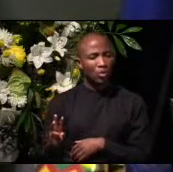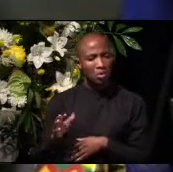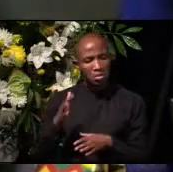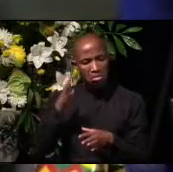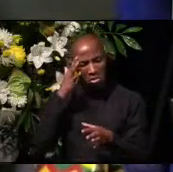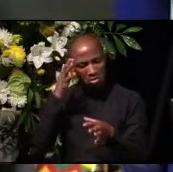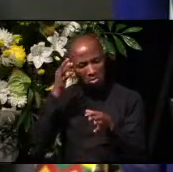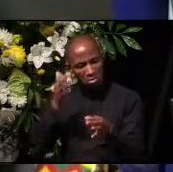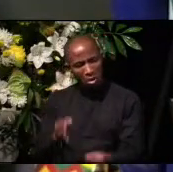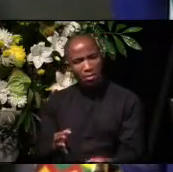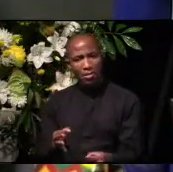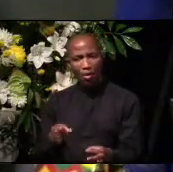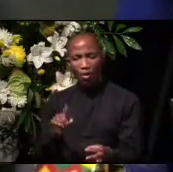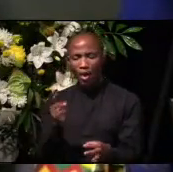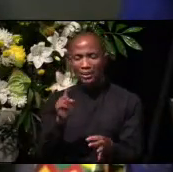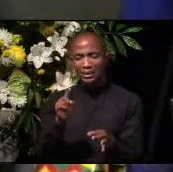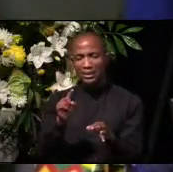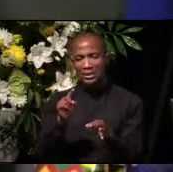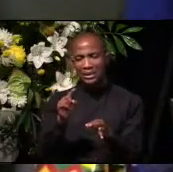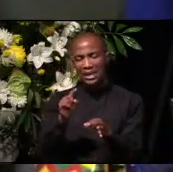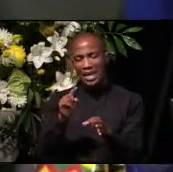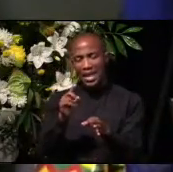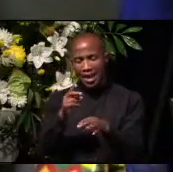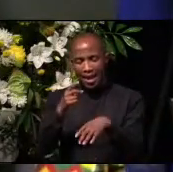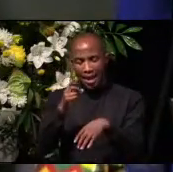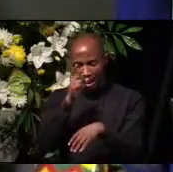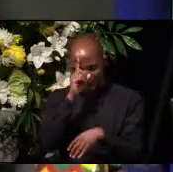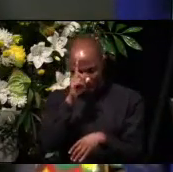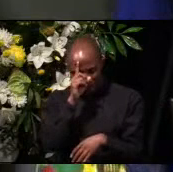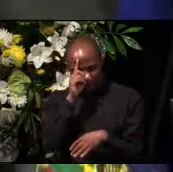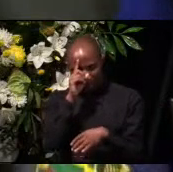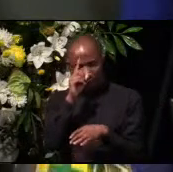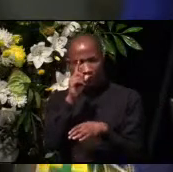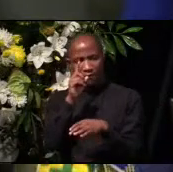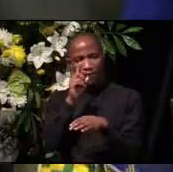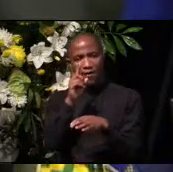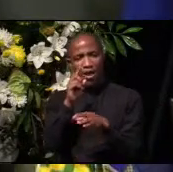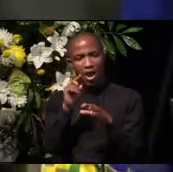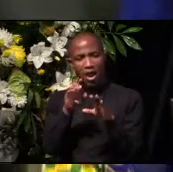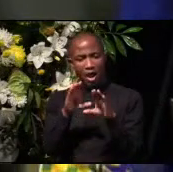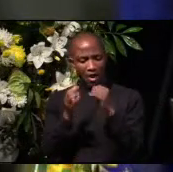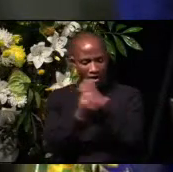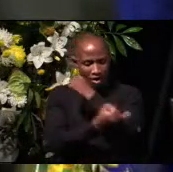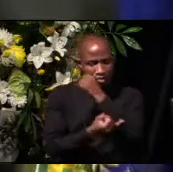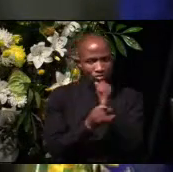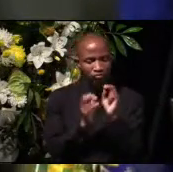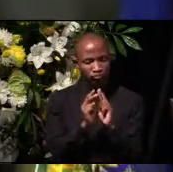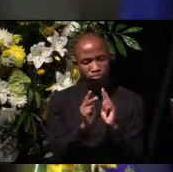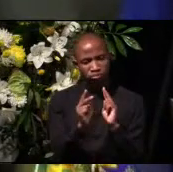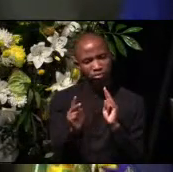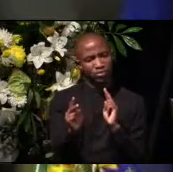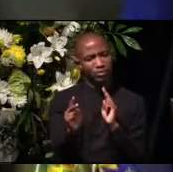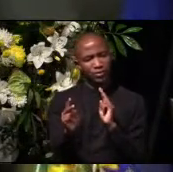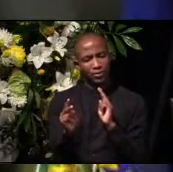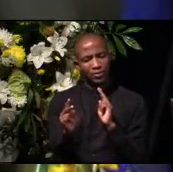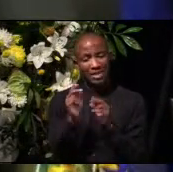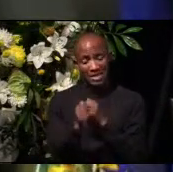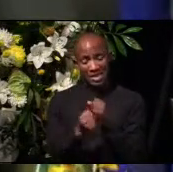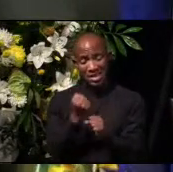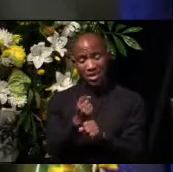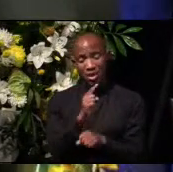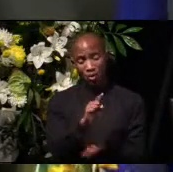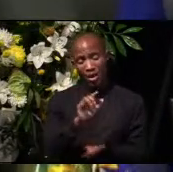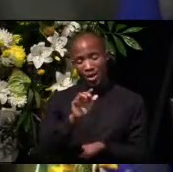the native Republic resolution which I would say introduced in 1928 already the idea of a